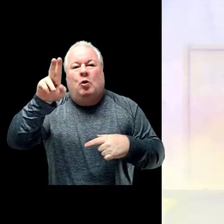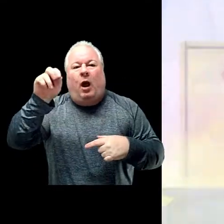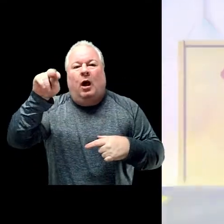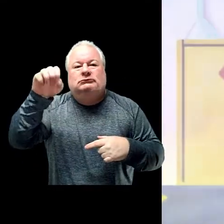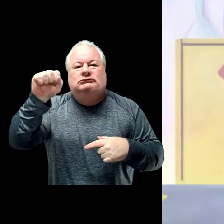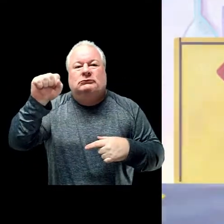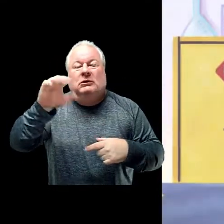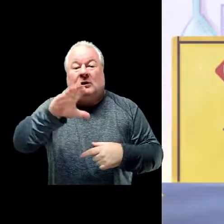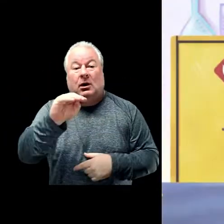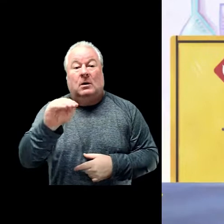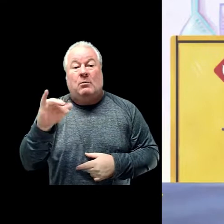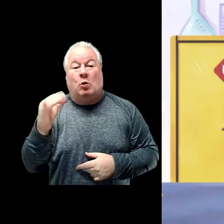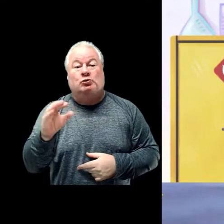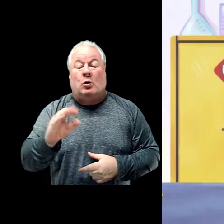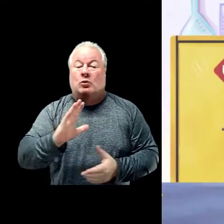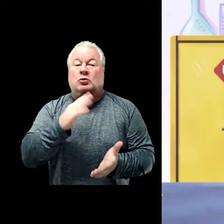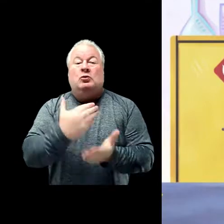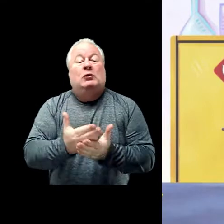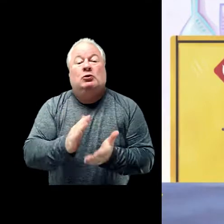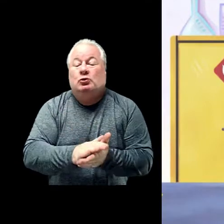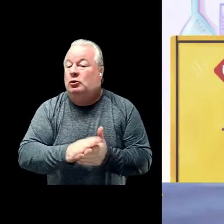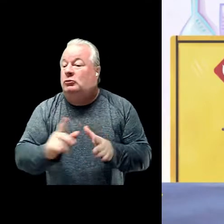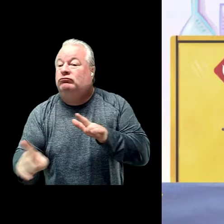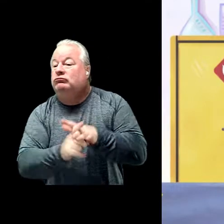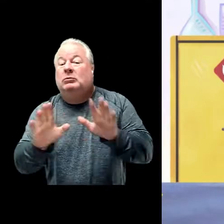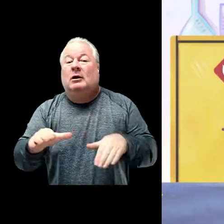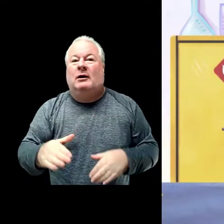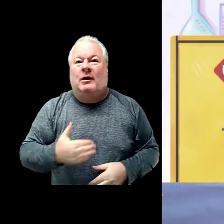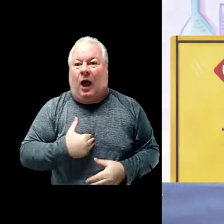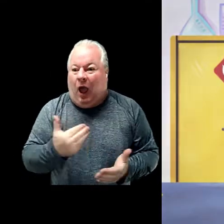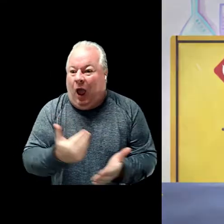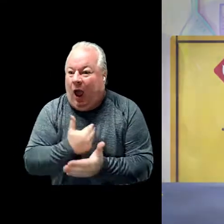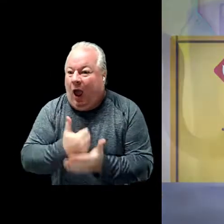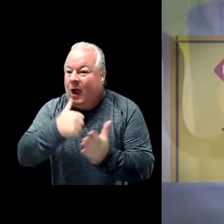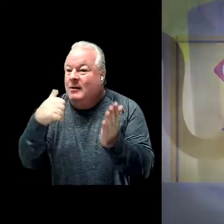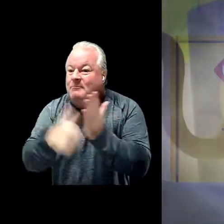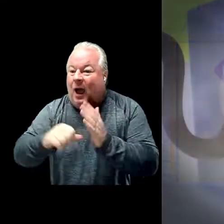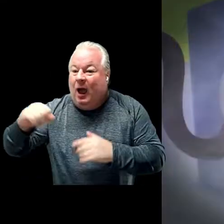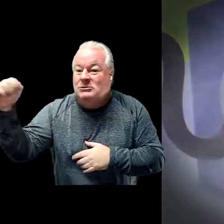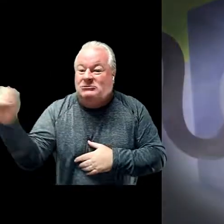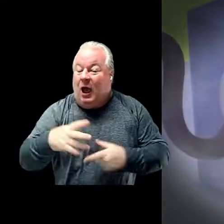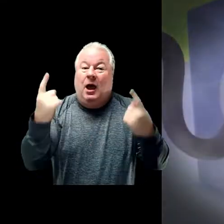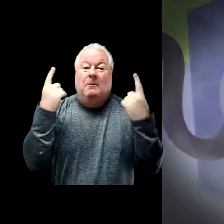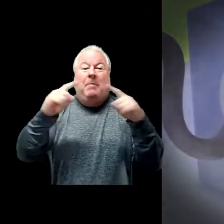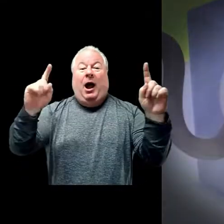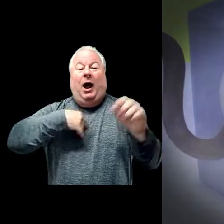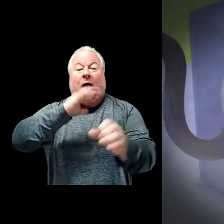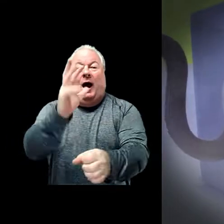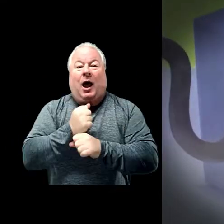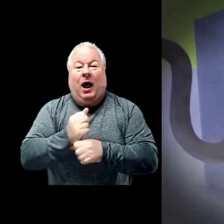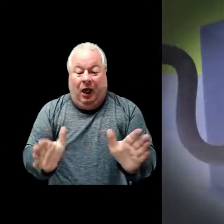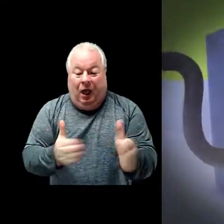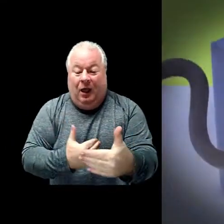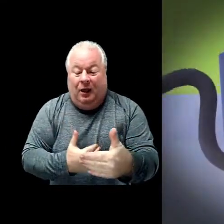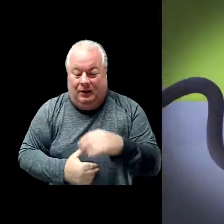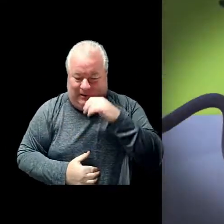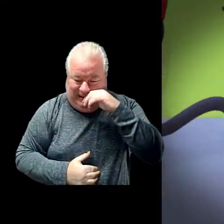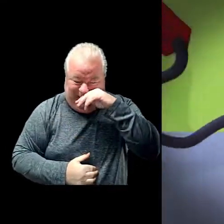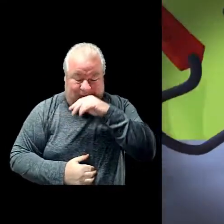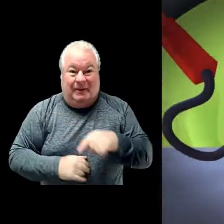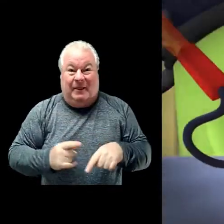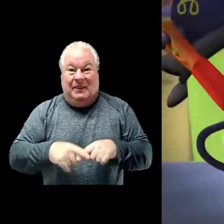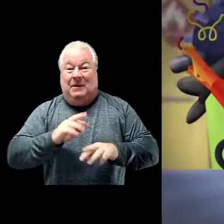Mojo arrived at school one day to find a happy surprise. His new device had finally arrived. But just as he